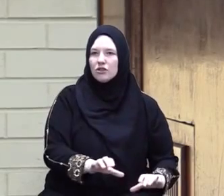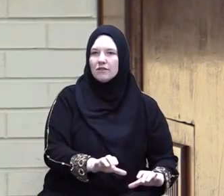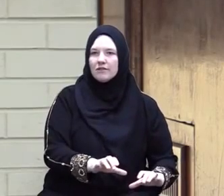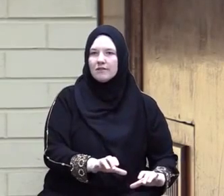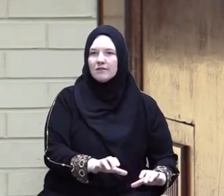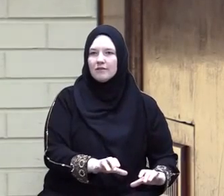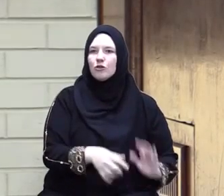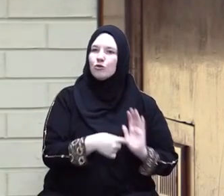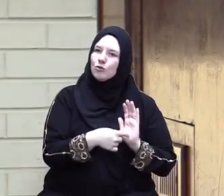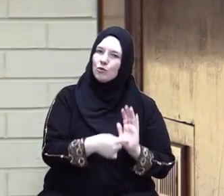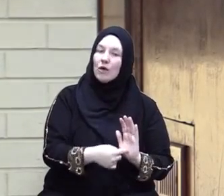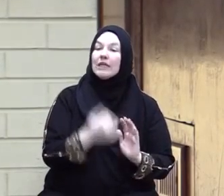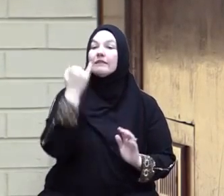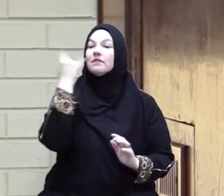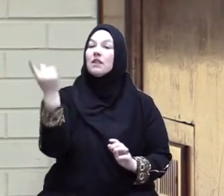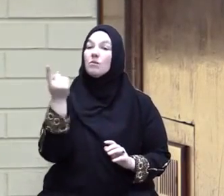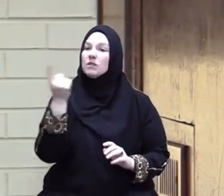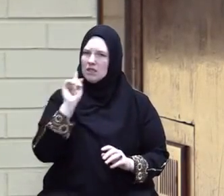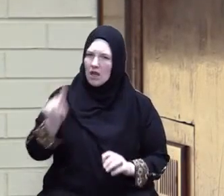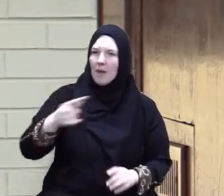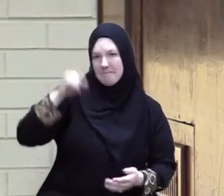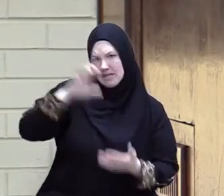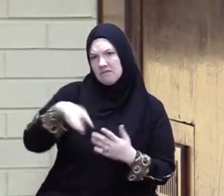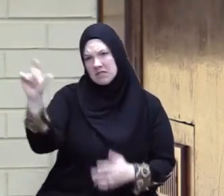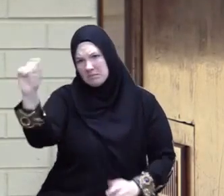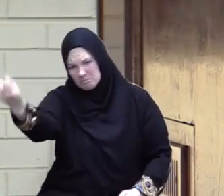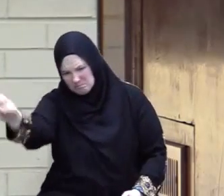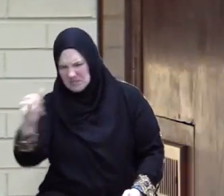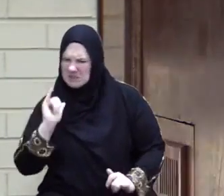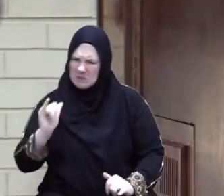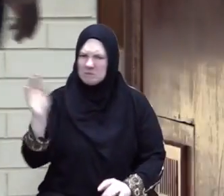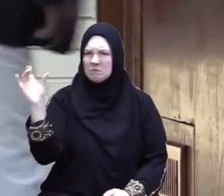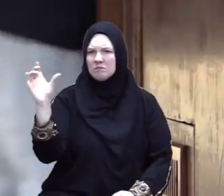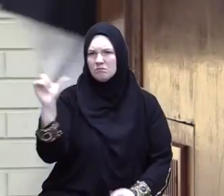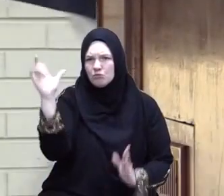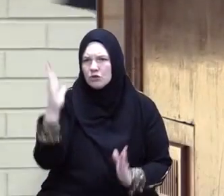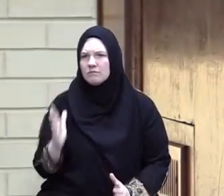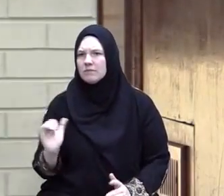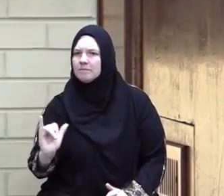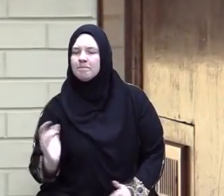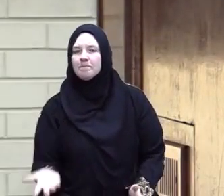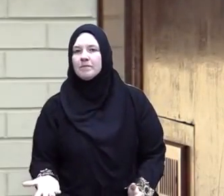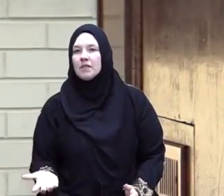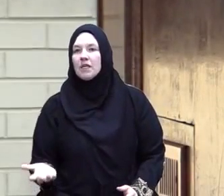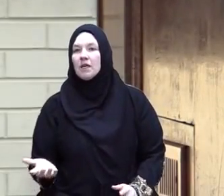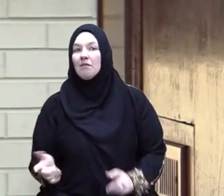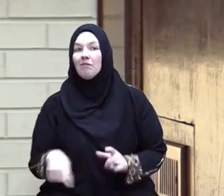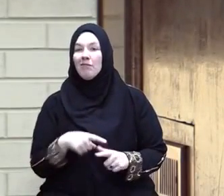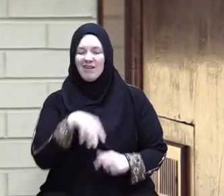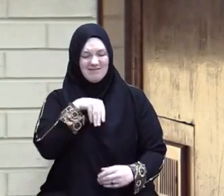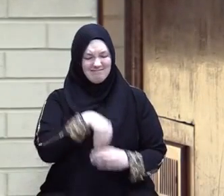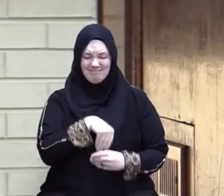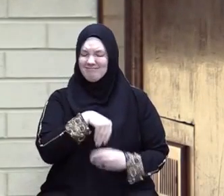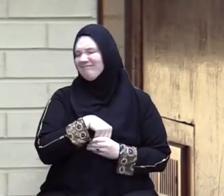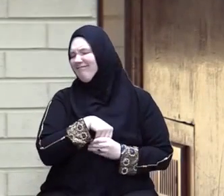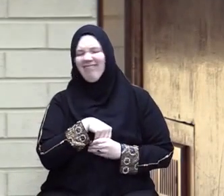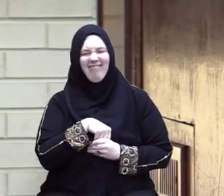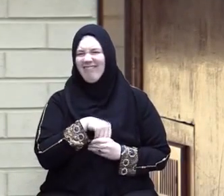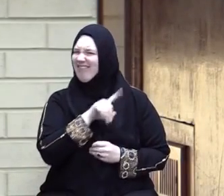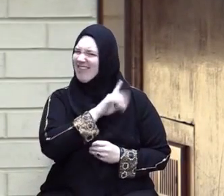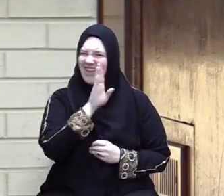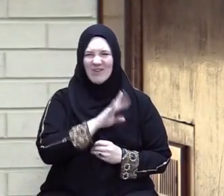itself. If someone comes to say, I am a believer, and in reality, they do not and never